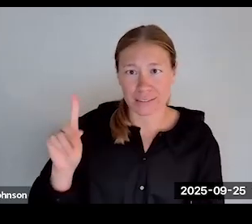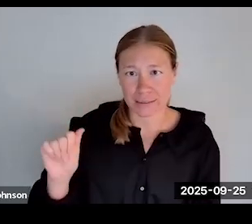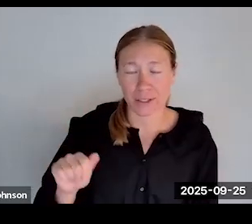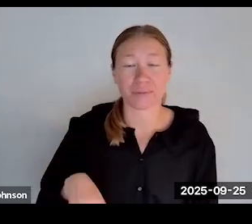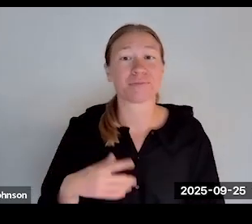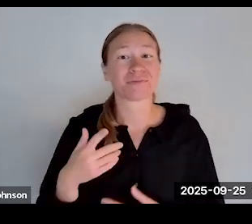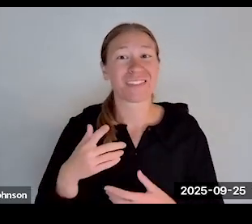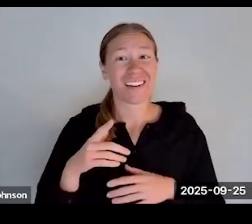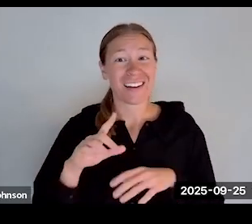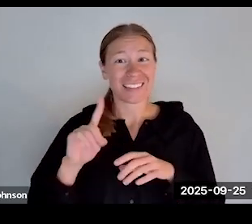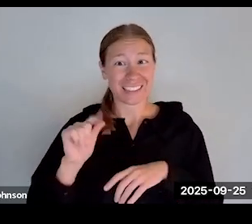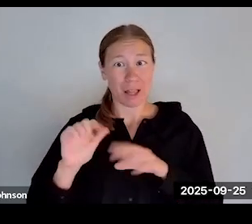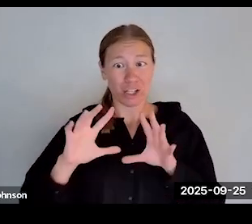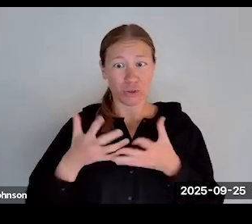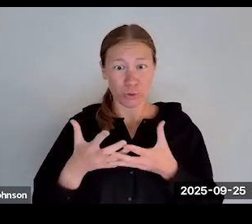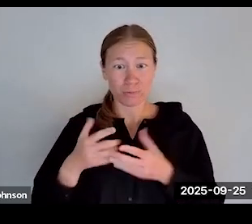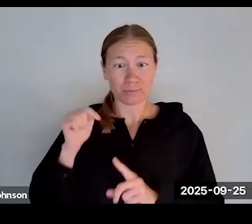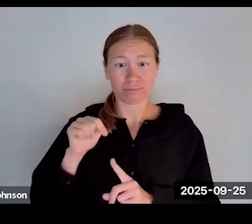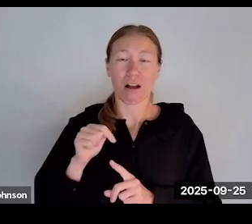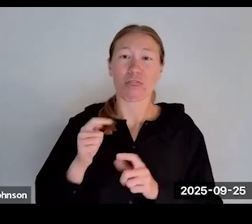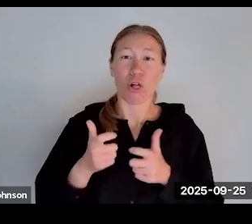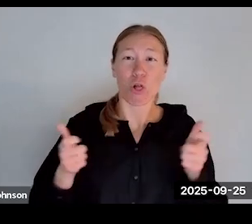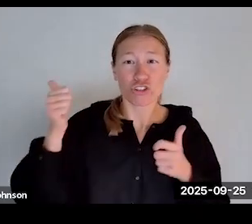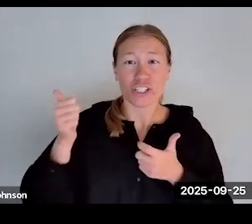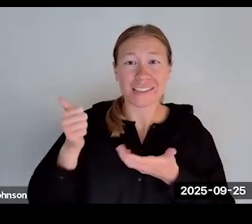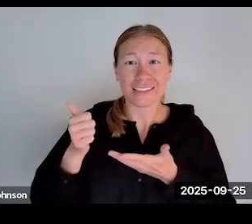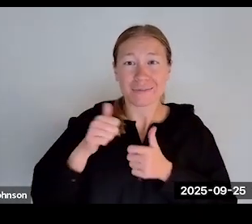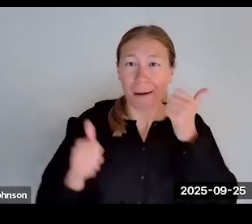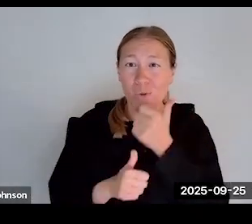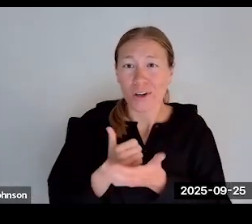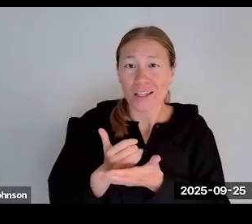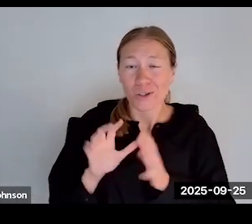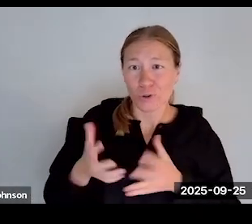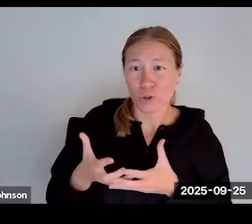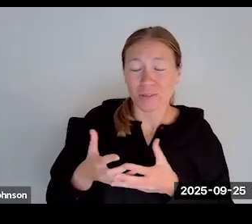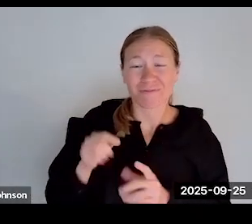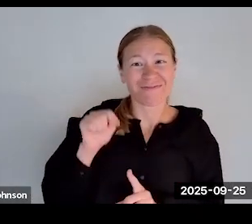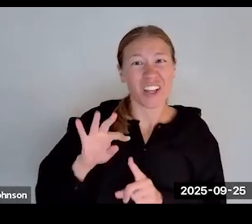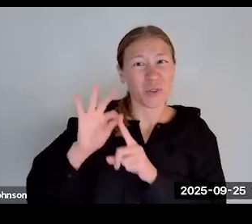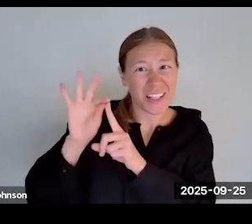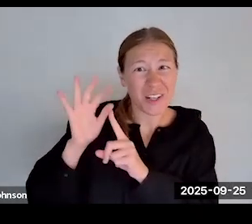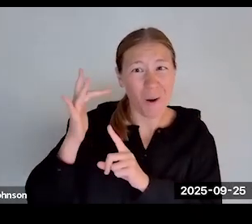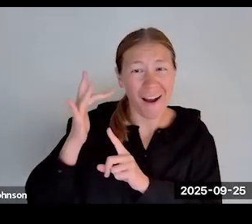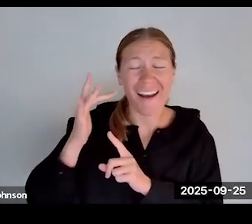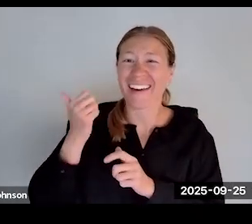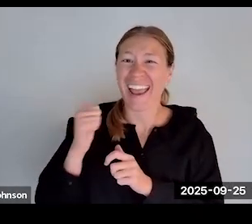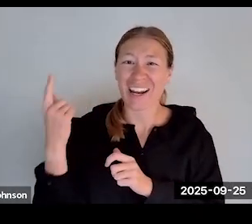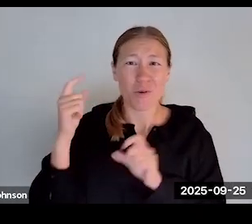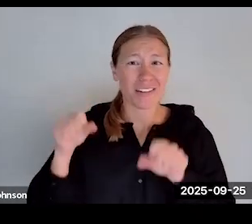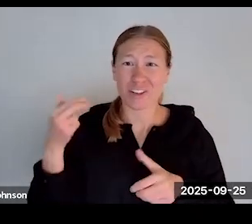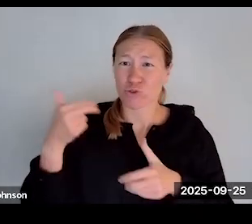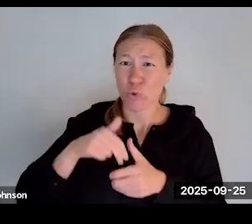group in the United States, and uniquely, it's one minority group that any of us could join at any point in our